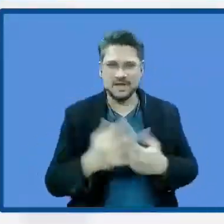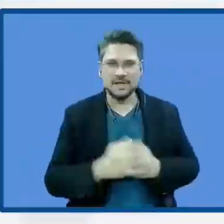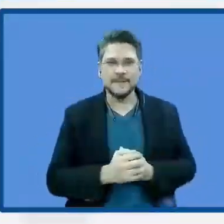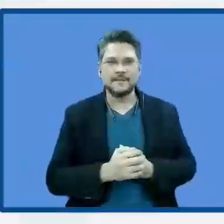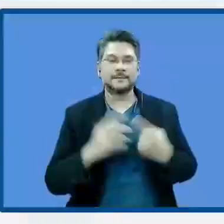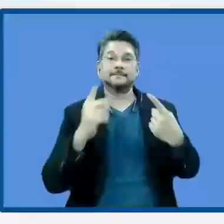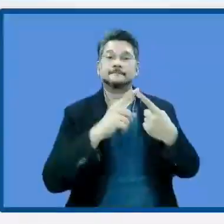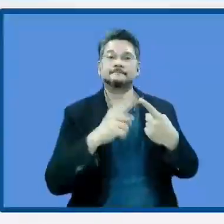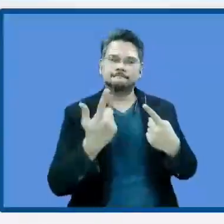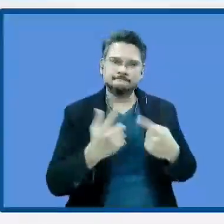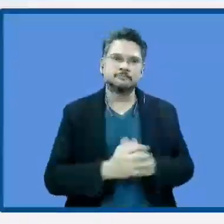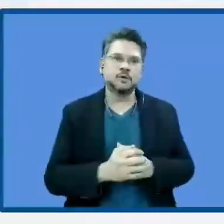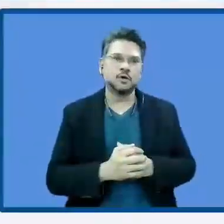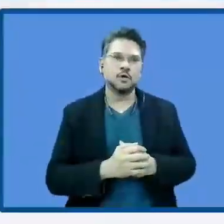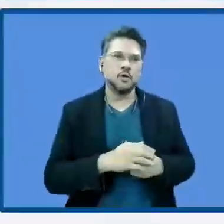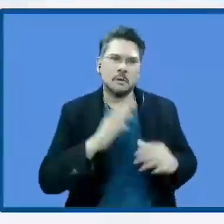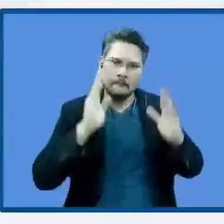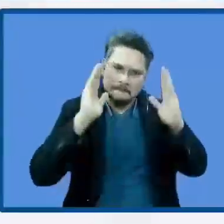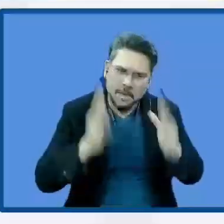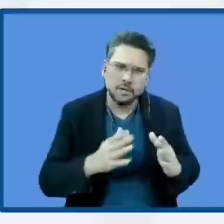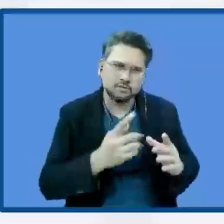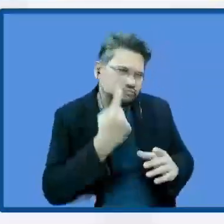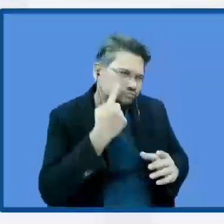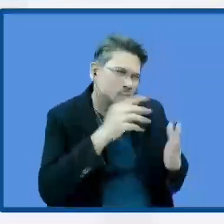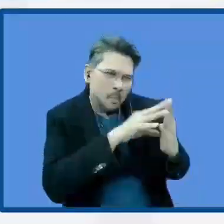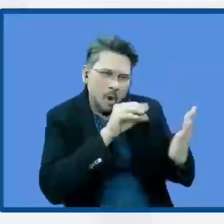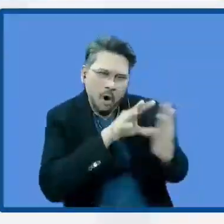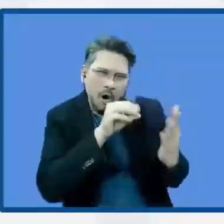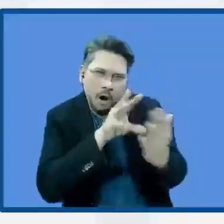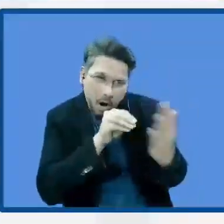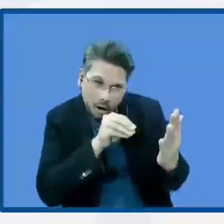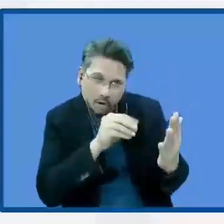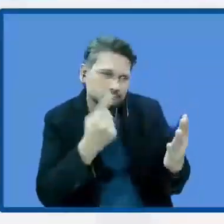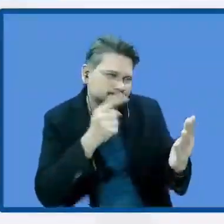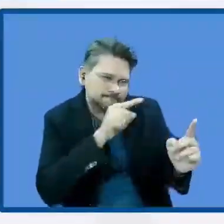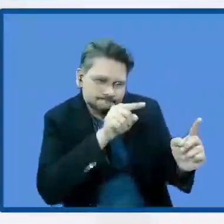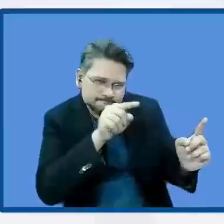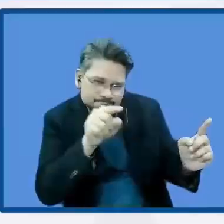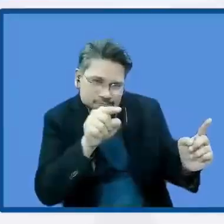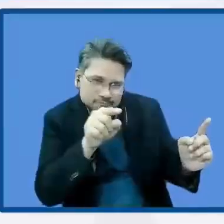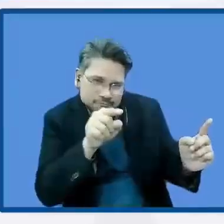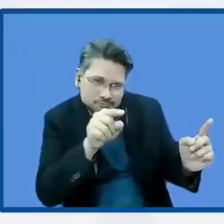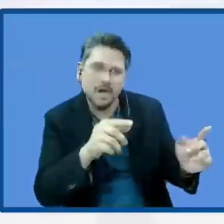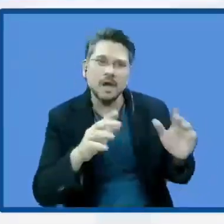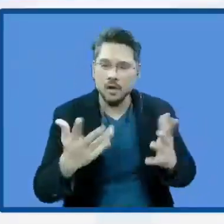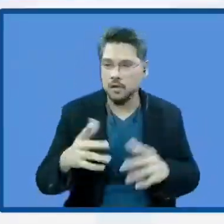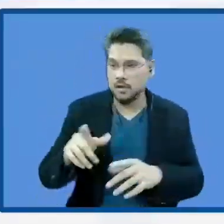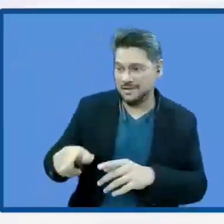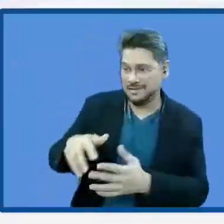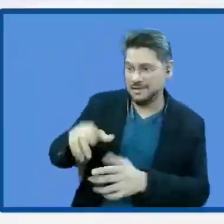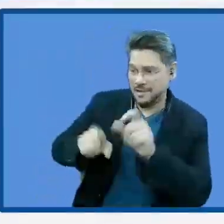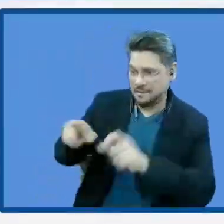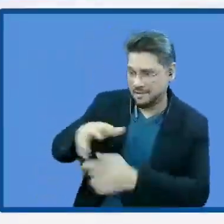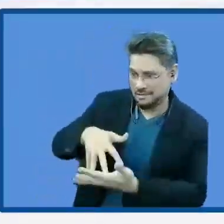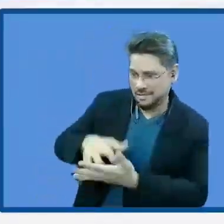identify, model, and monitoring vulnerability of people and their livelihoods in the face of dangerous